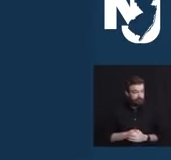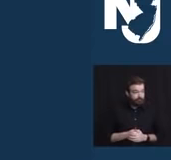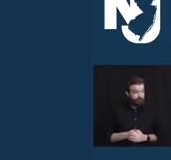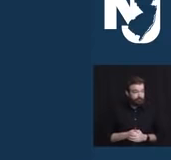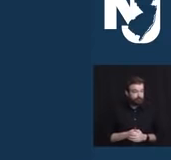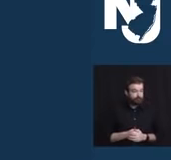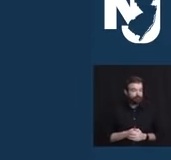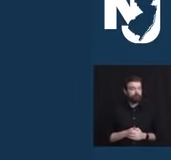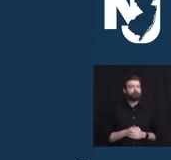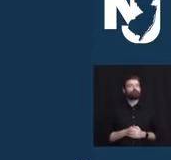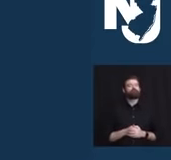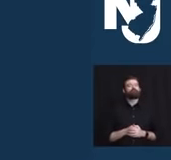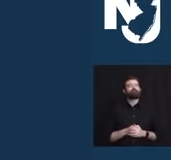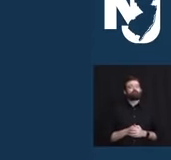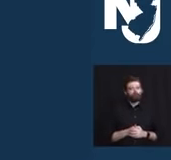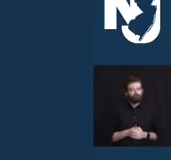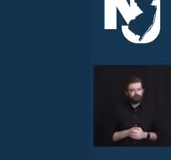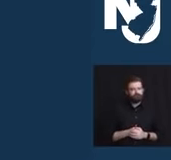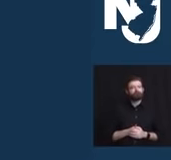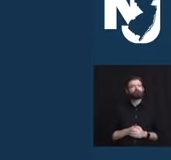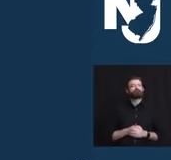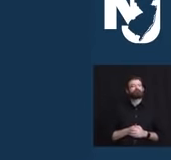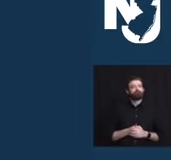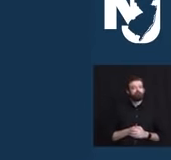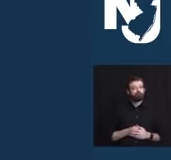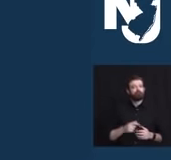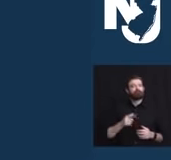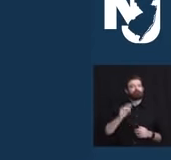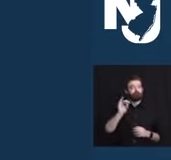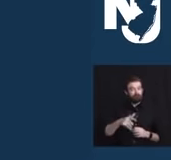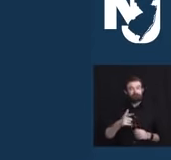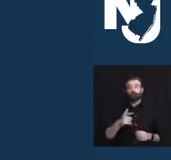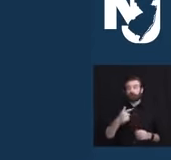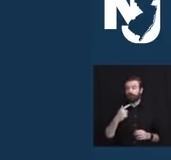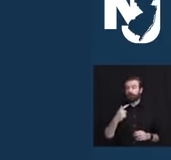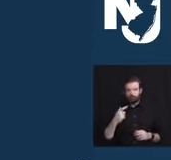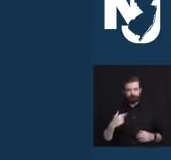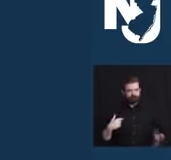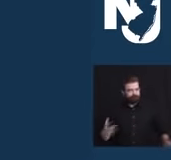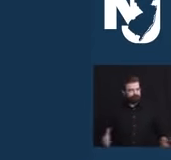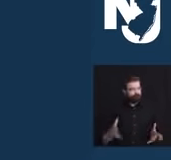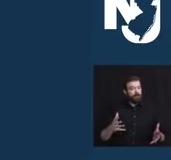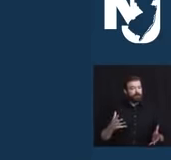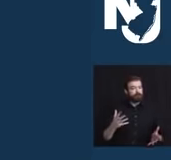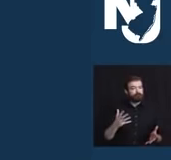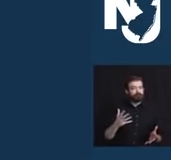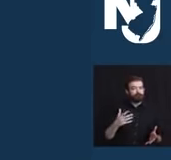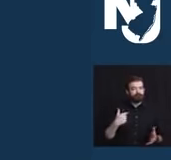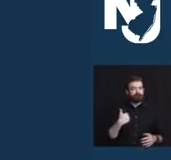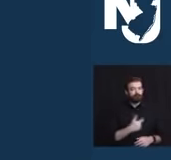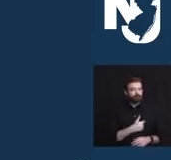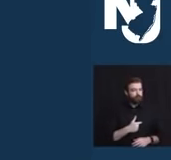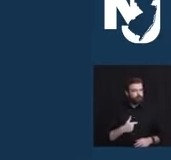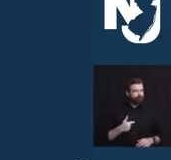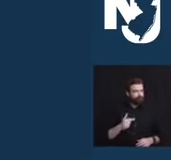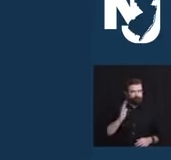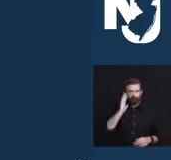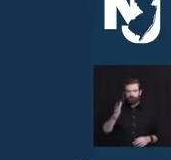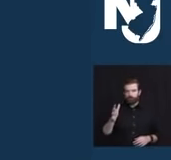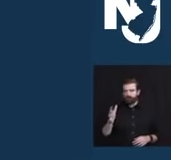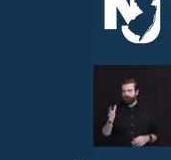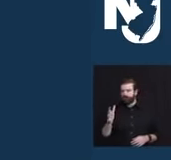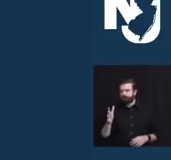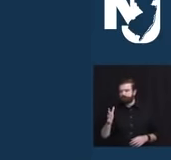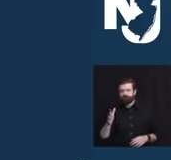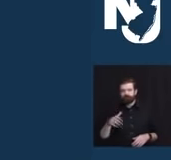ground, safely knocking on doors in communities throughout the state. They will work directly in underserved